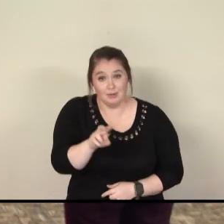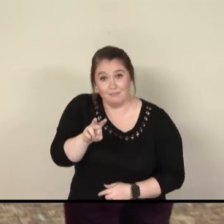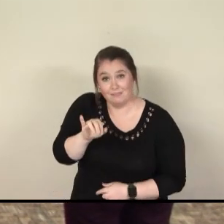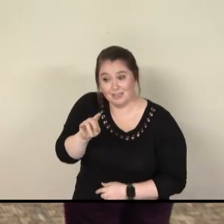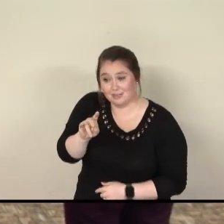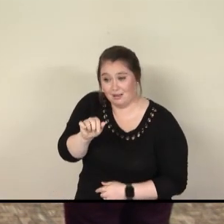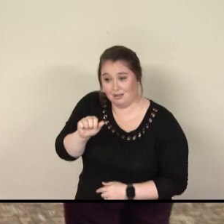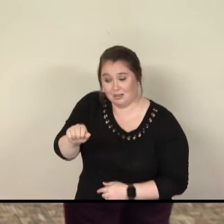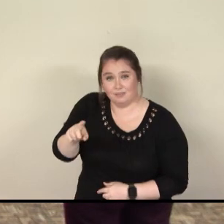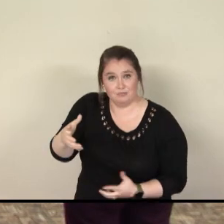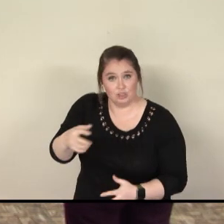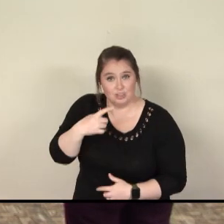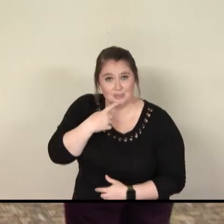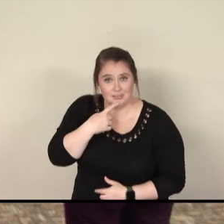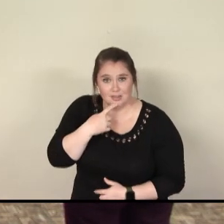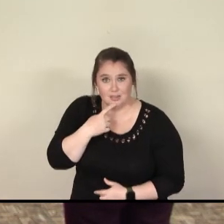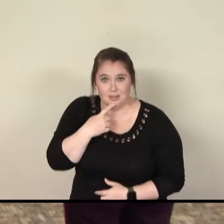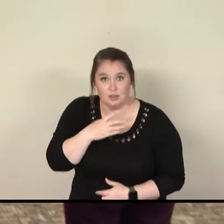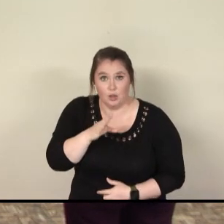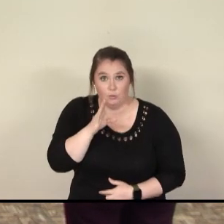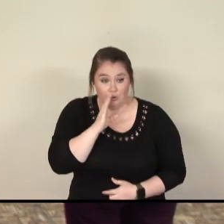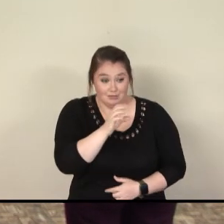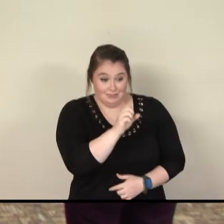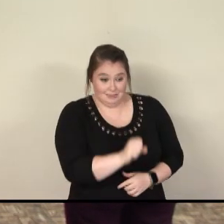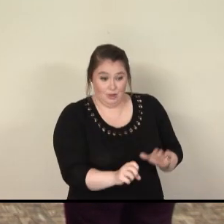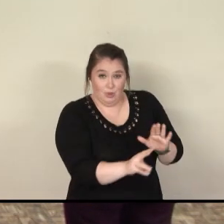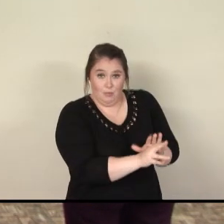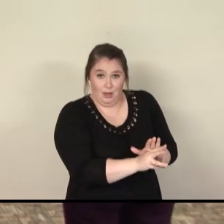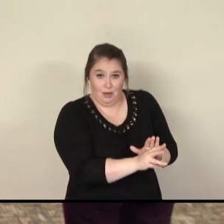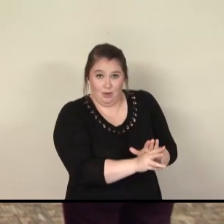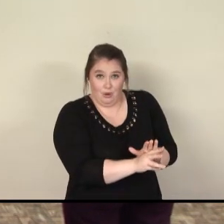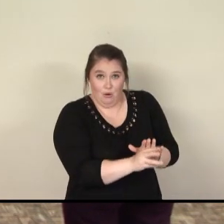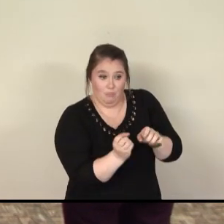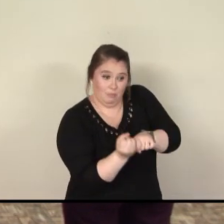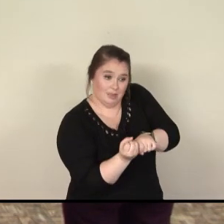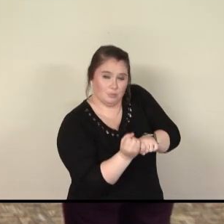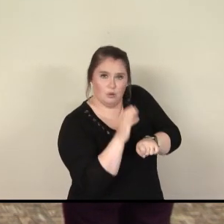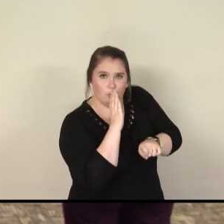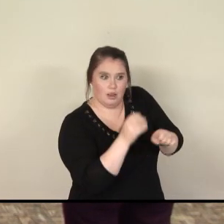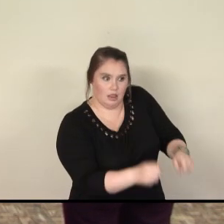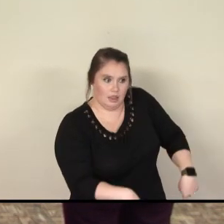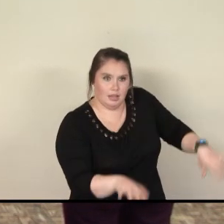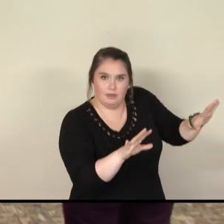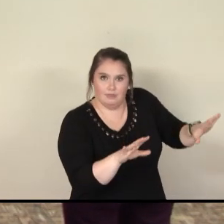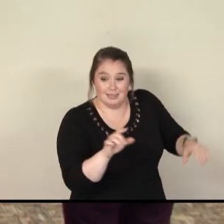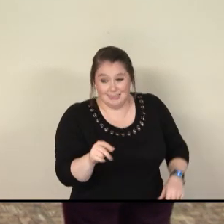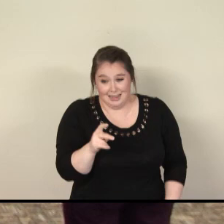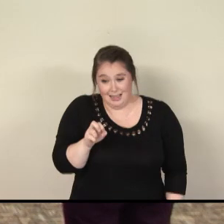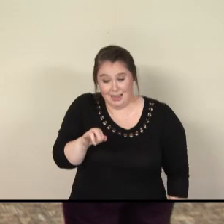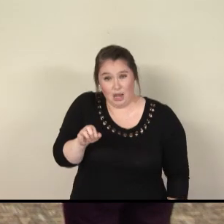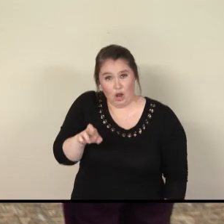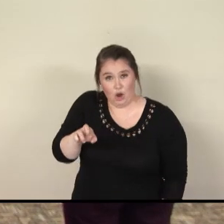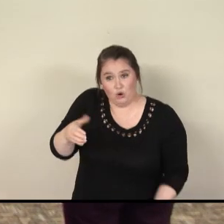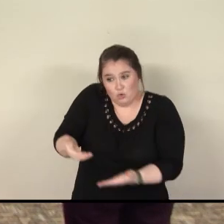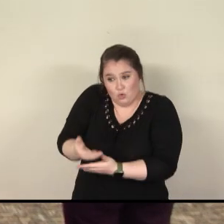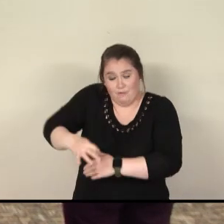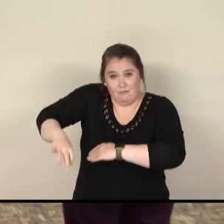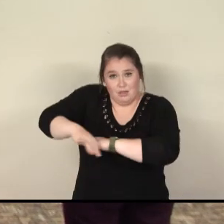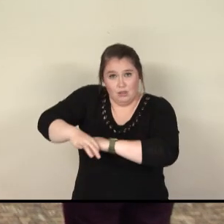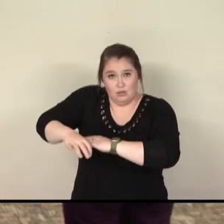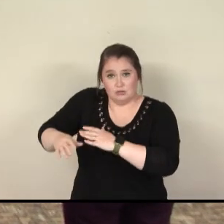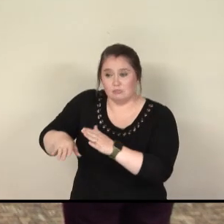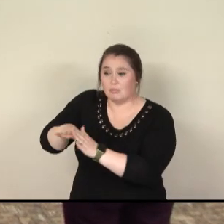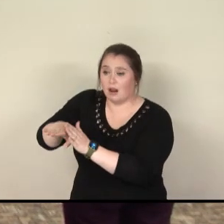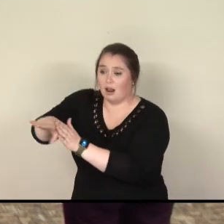said, that could end Southern Little League because they would leave, right? Because Lake Air is getting new fields. Eastern is